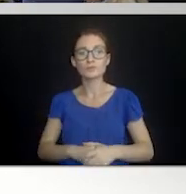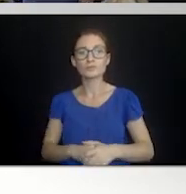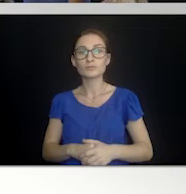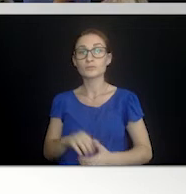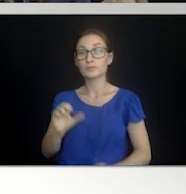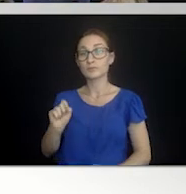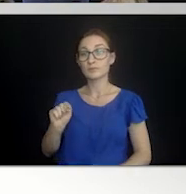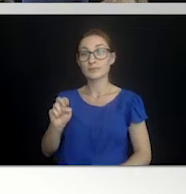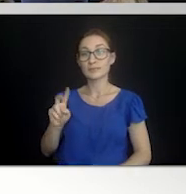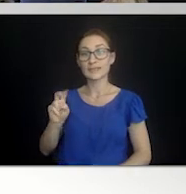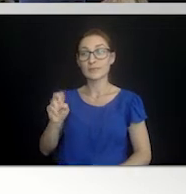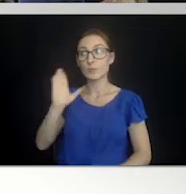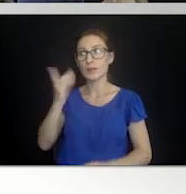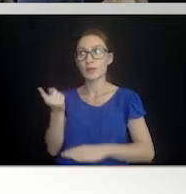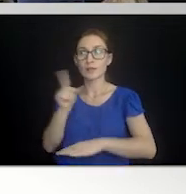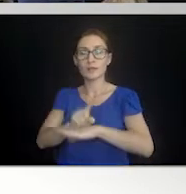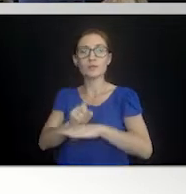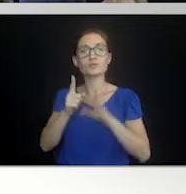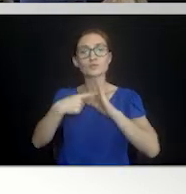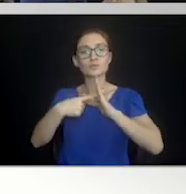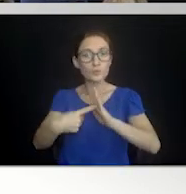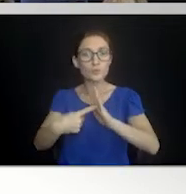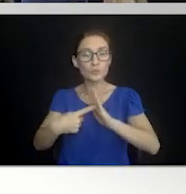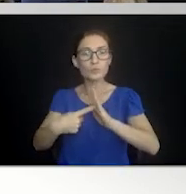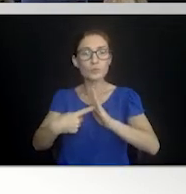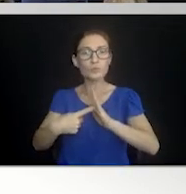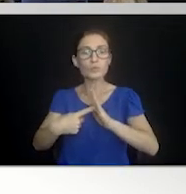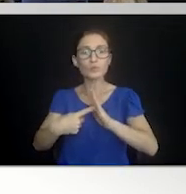with it. So Steve's going to come up here and show you